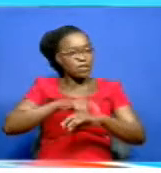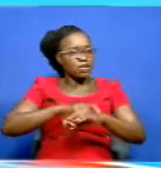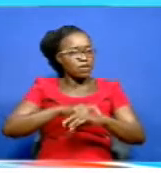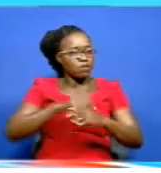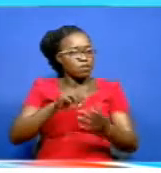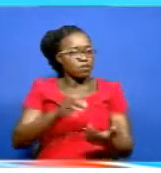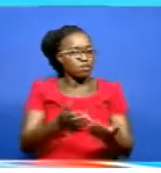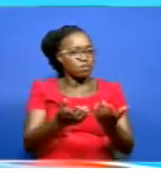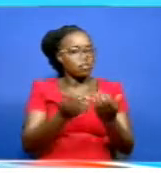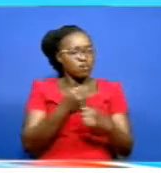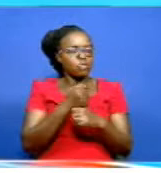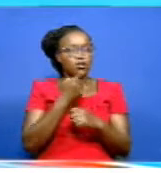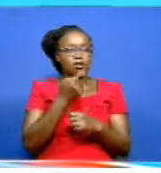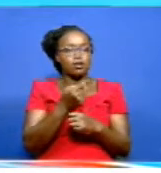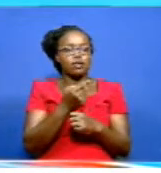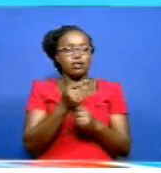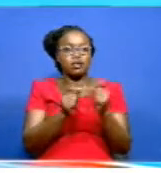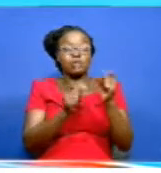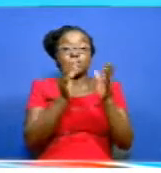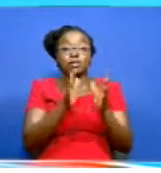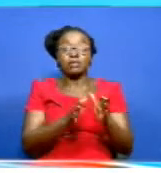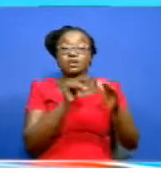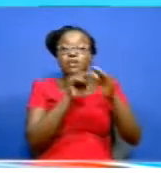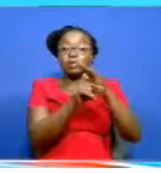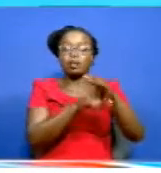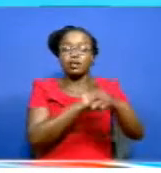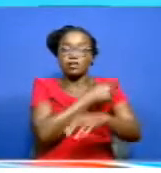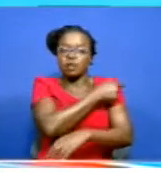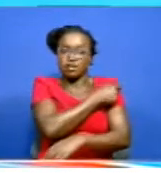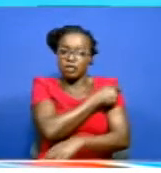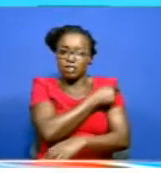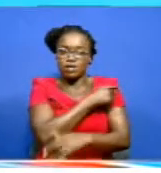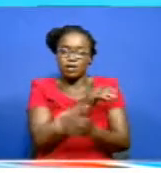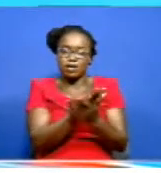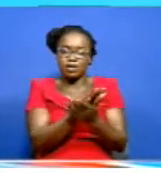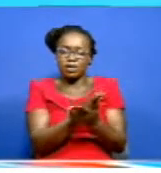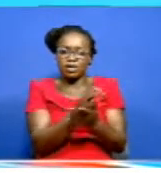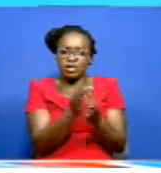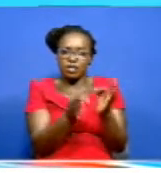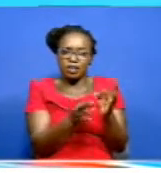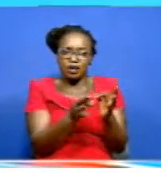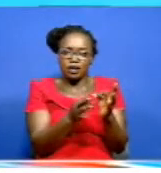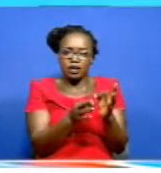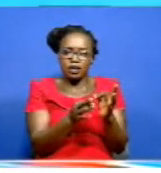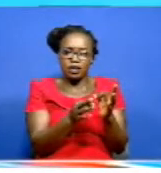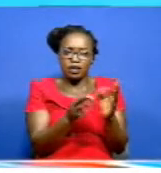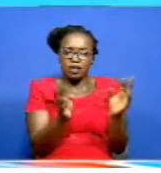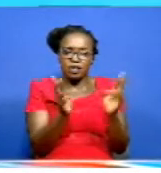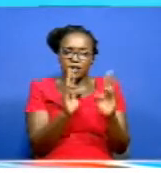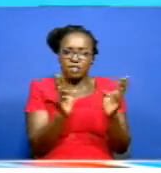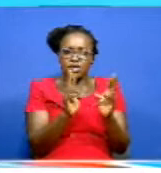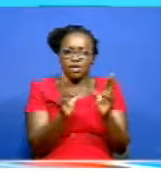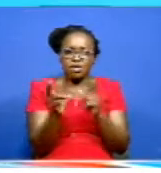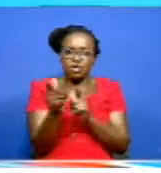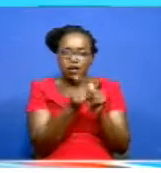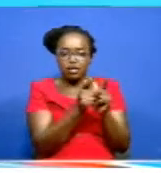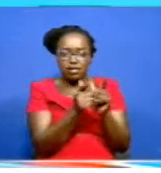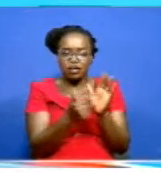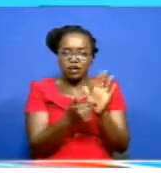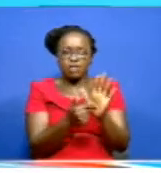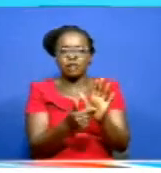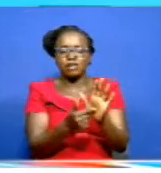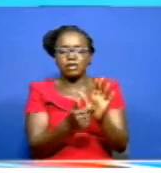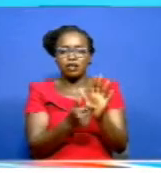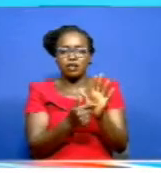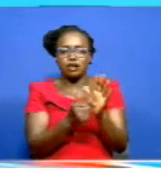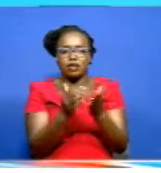make sure that each and every person can access a vaccine. And of course, if that clip is ready, my director can cue it in, because